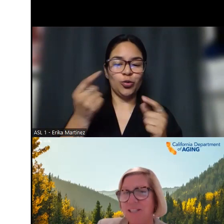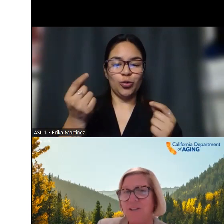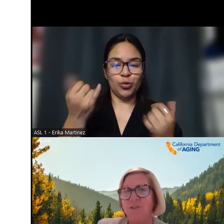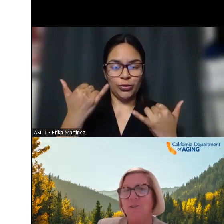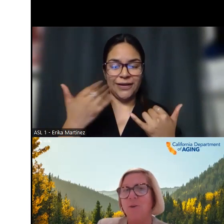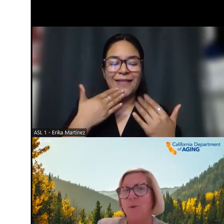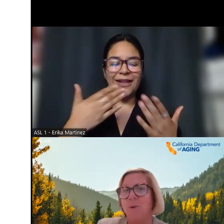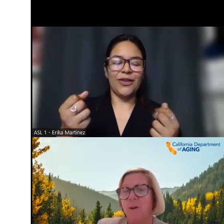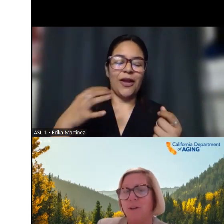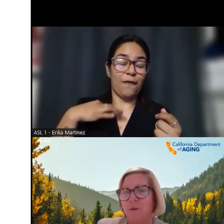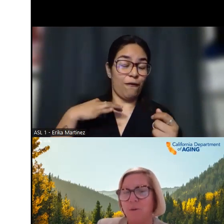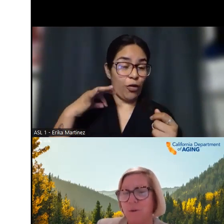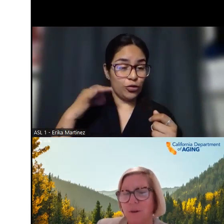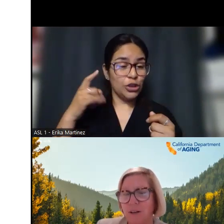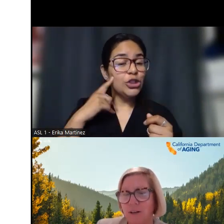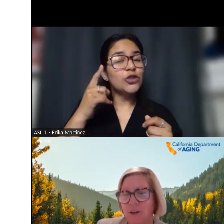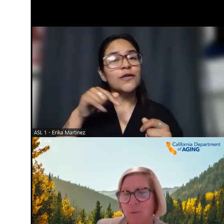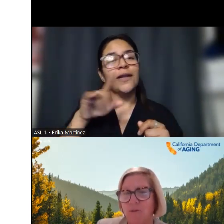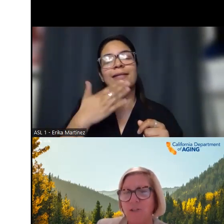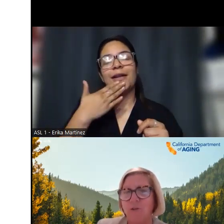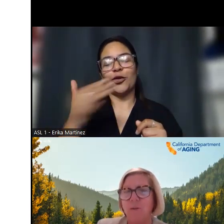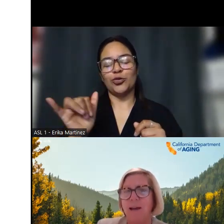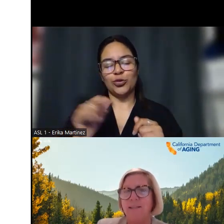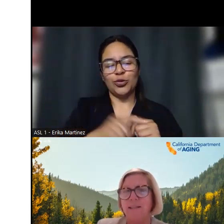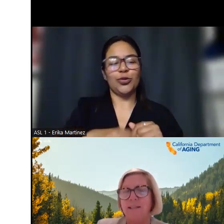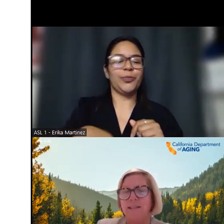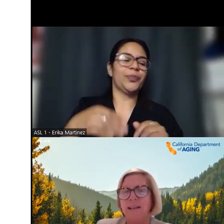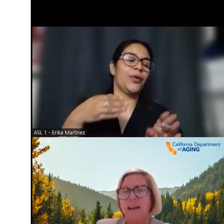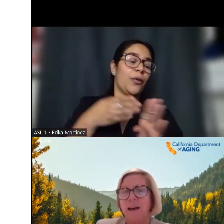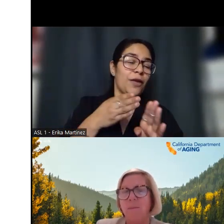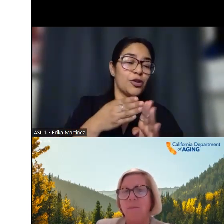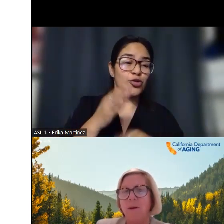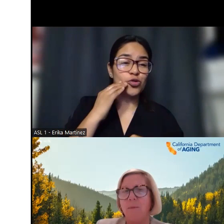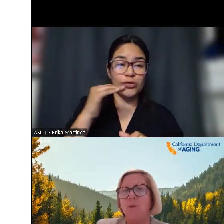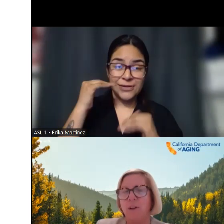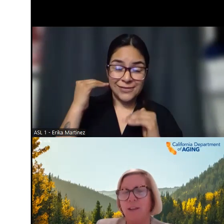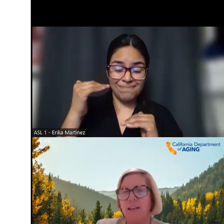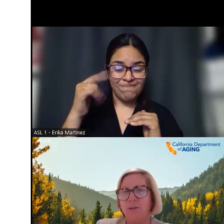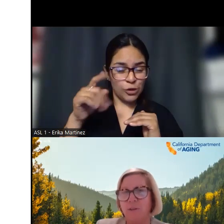as volunteers or in your professional capacities.